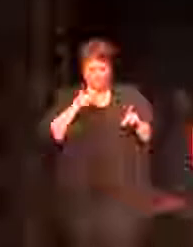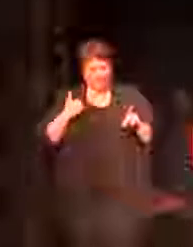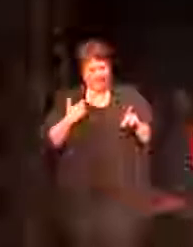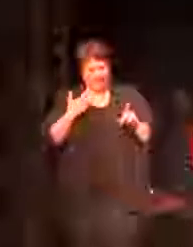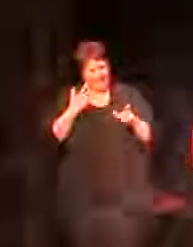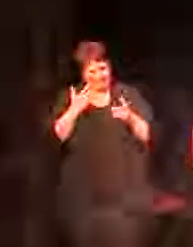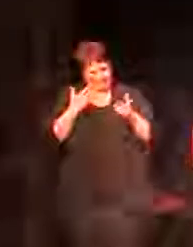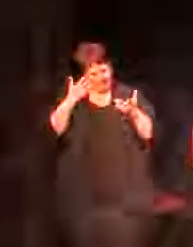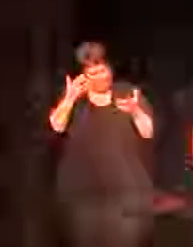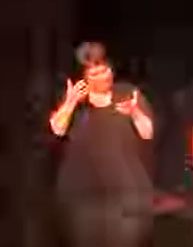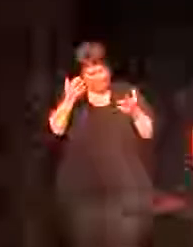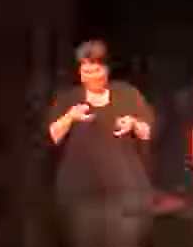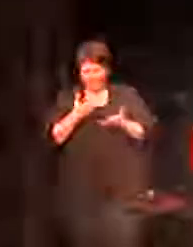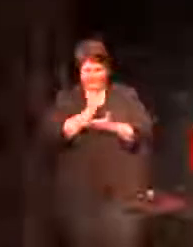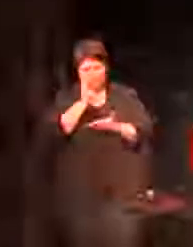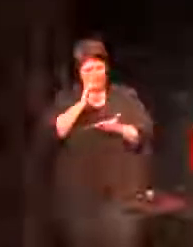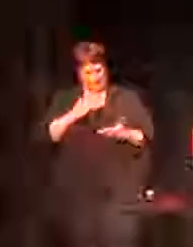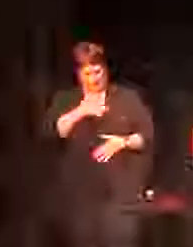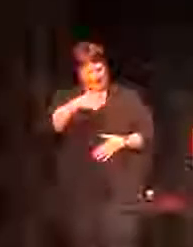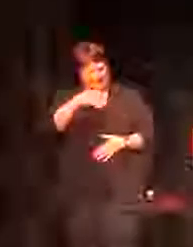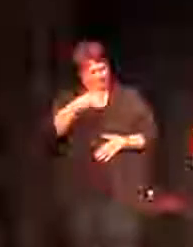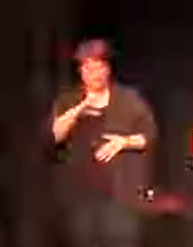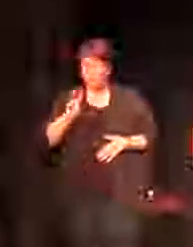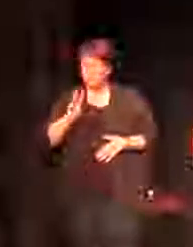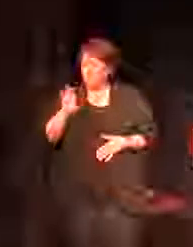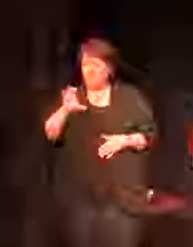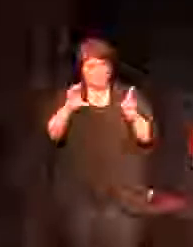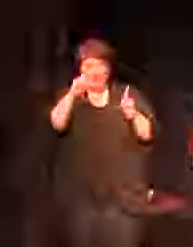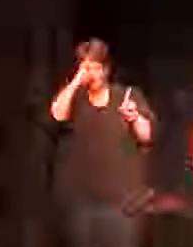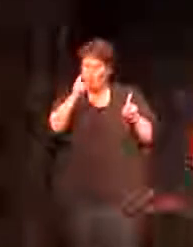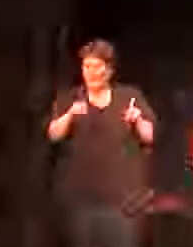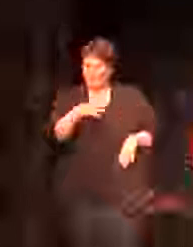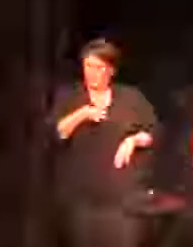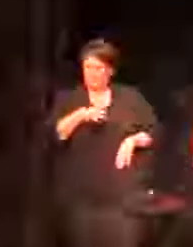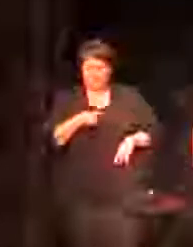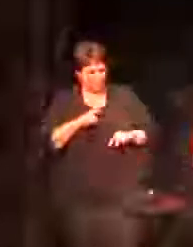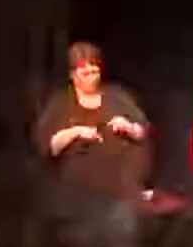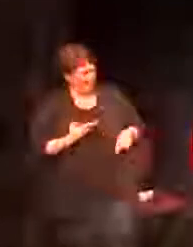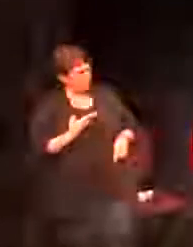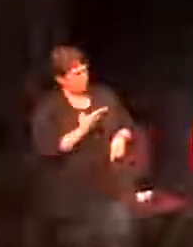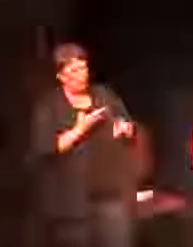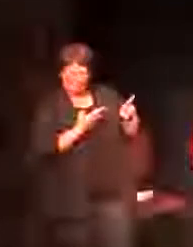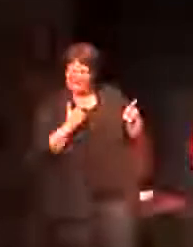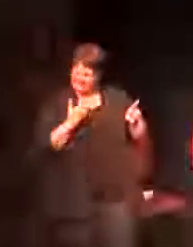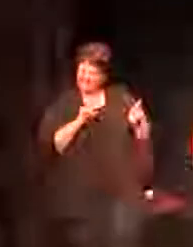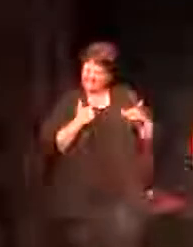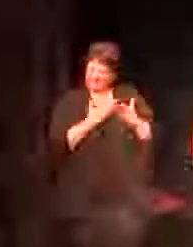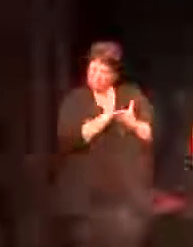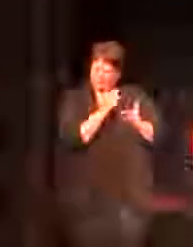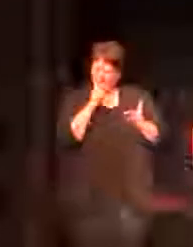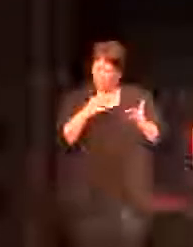every single decision that WCB makes on a claim. So we can't sue, but the employer